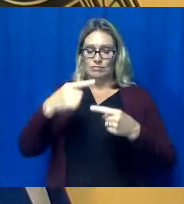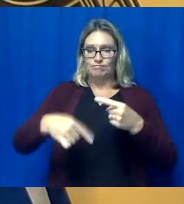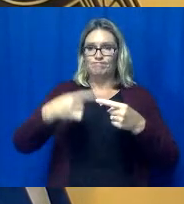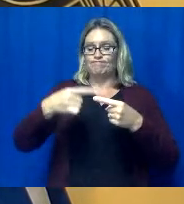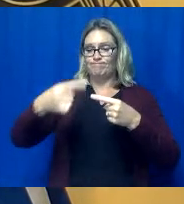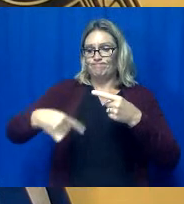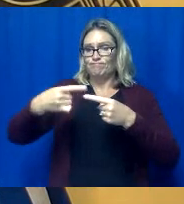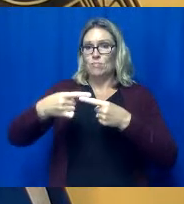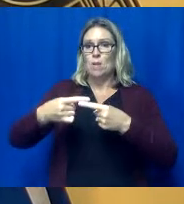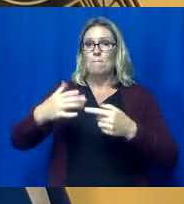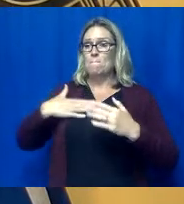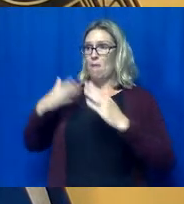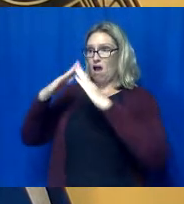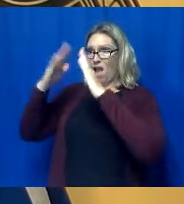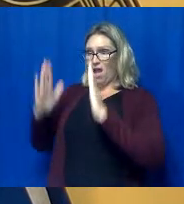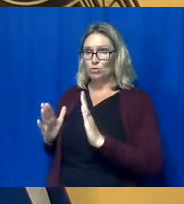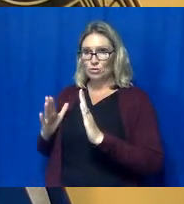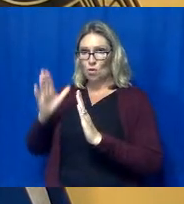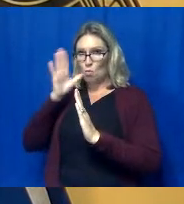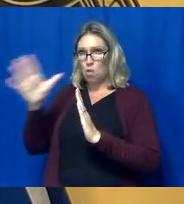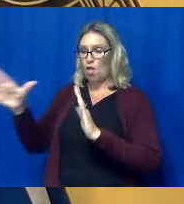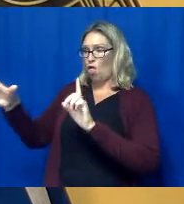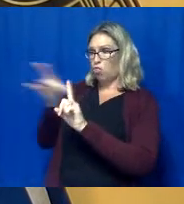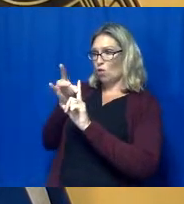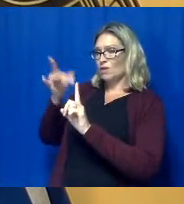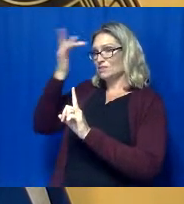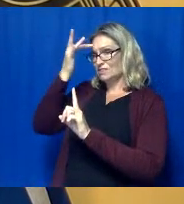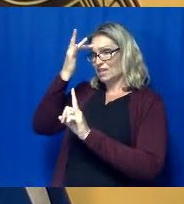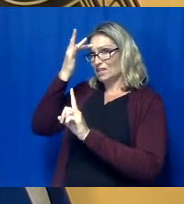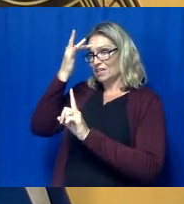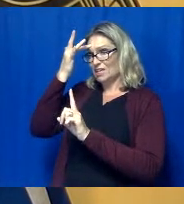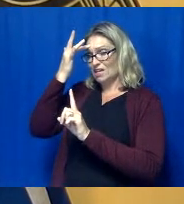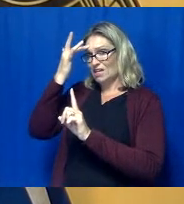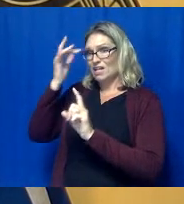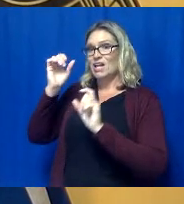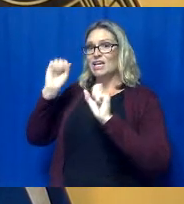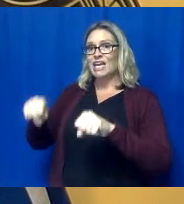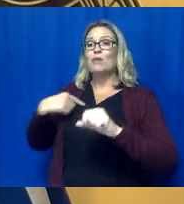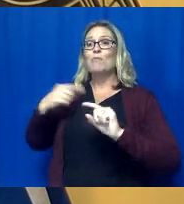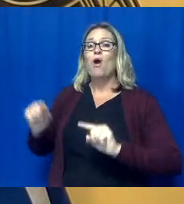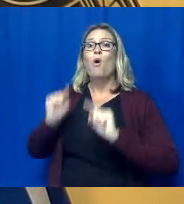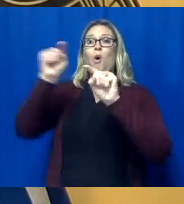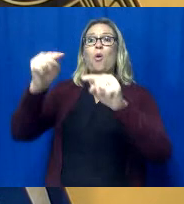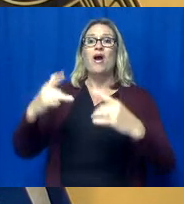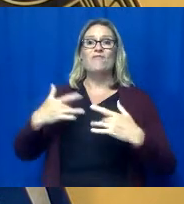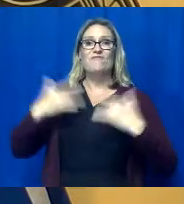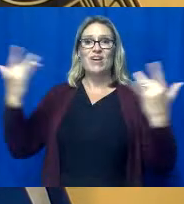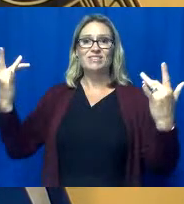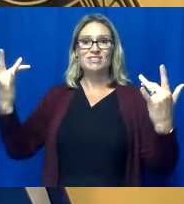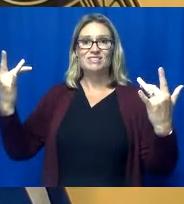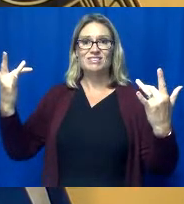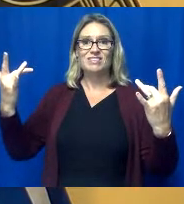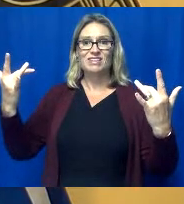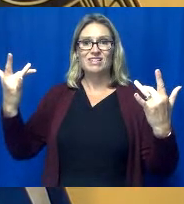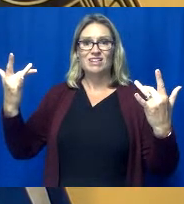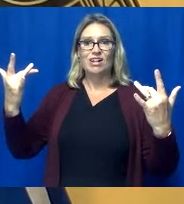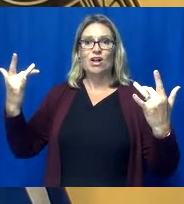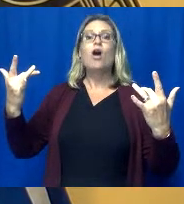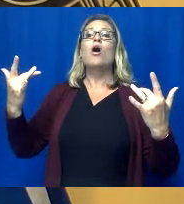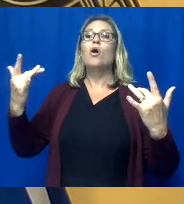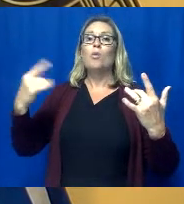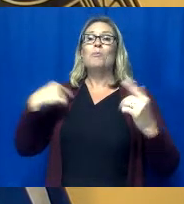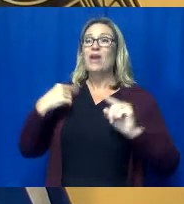your household to the events which you attend, you and your household members attend.